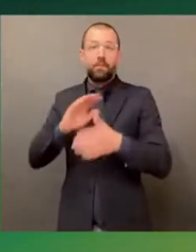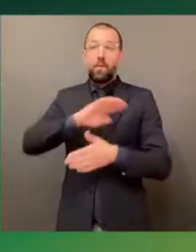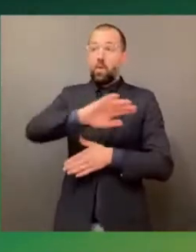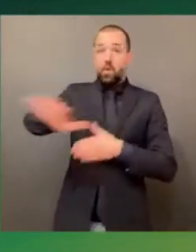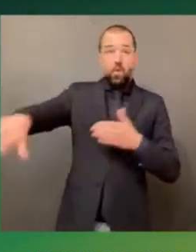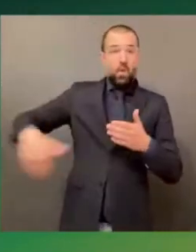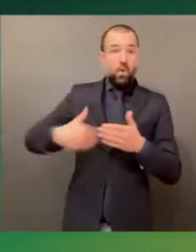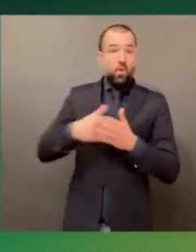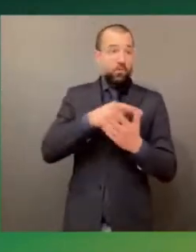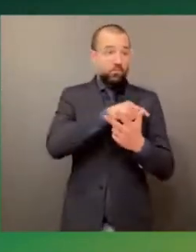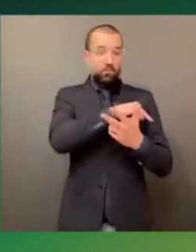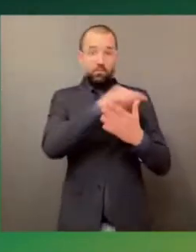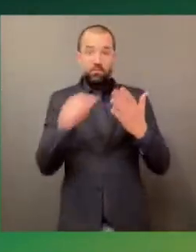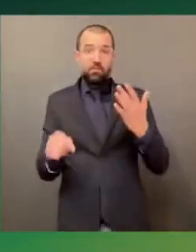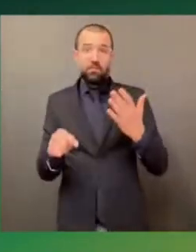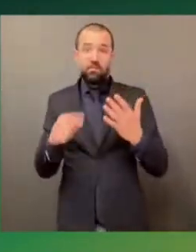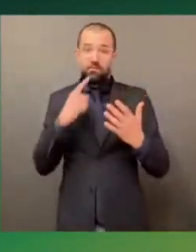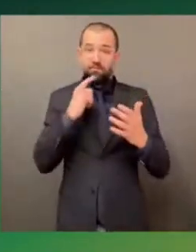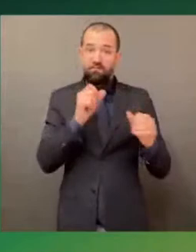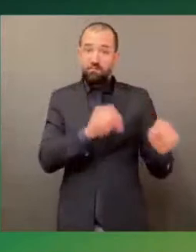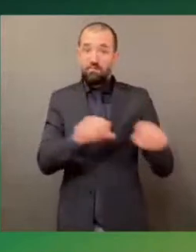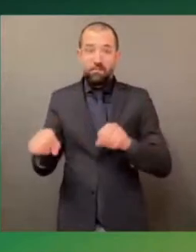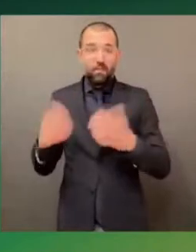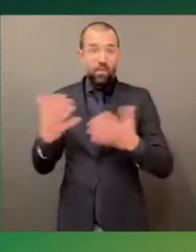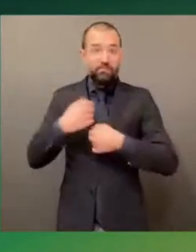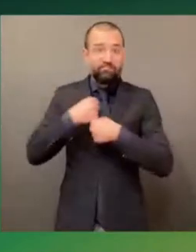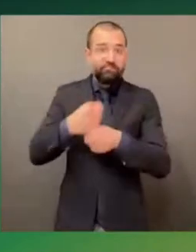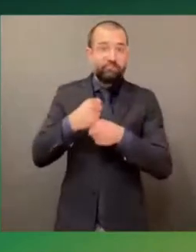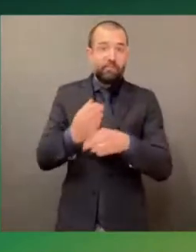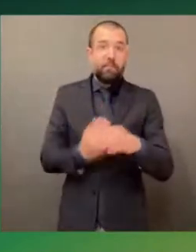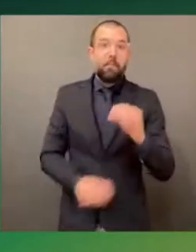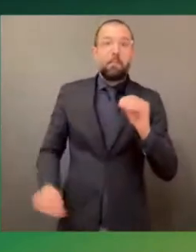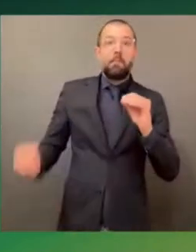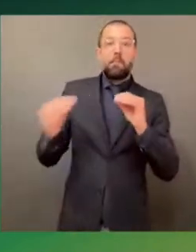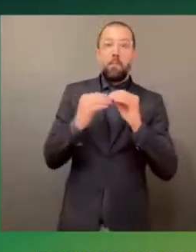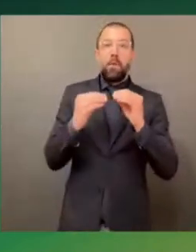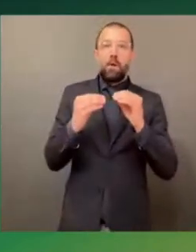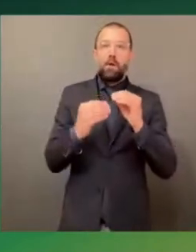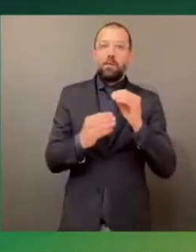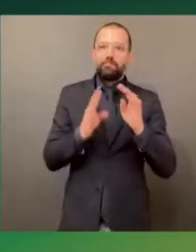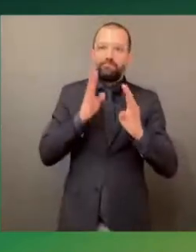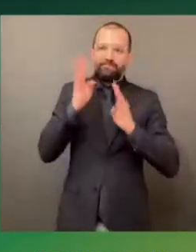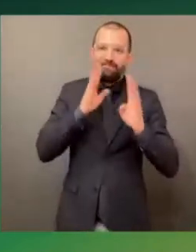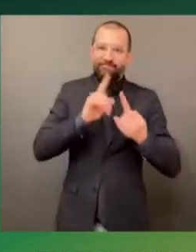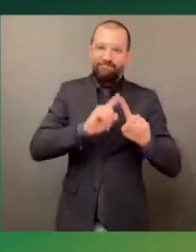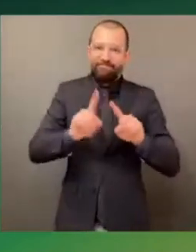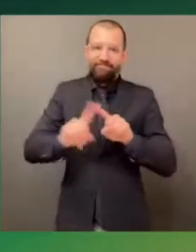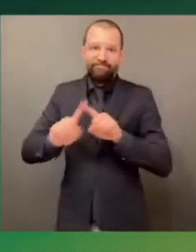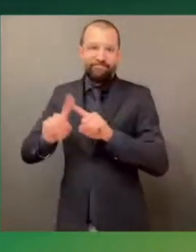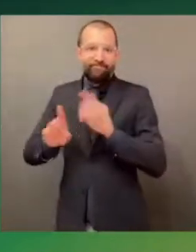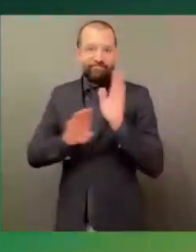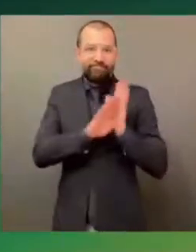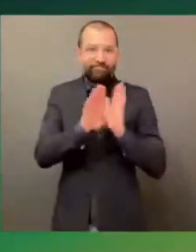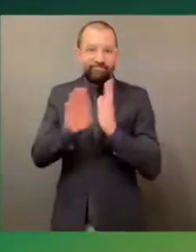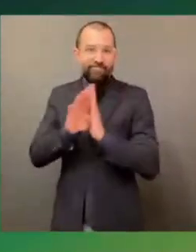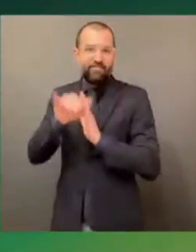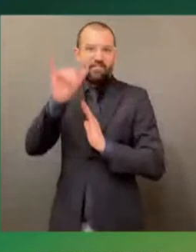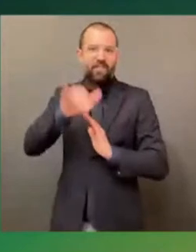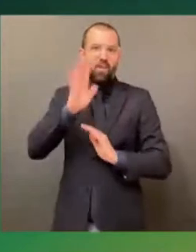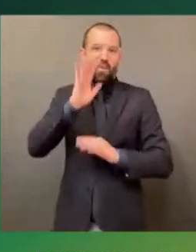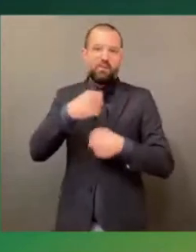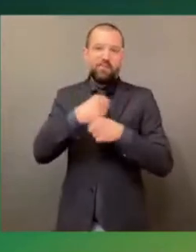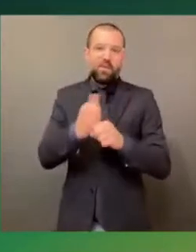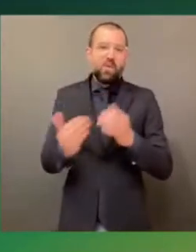potential to create even more innovation. Innovation that will unlock new jobs, new